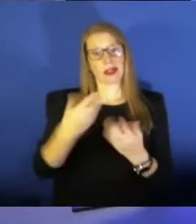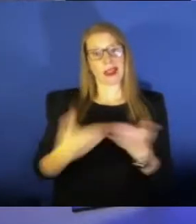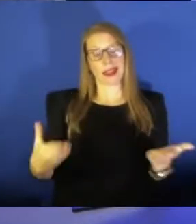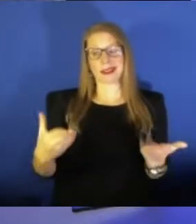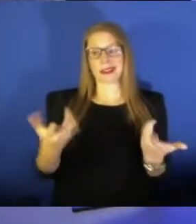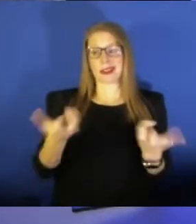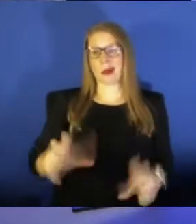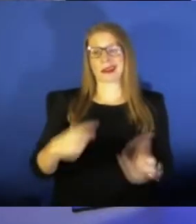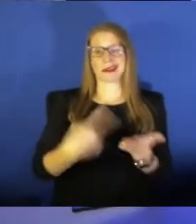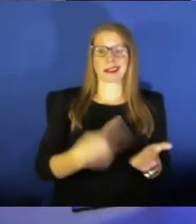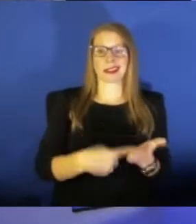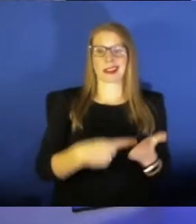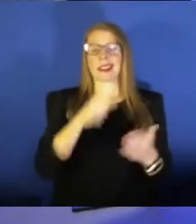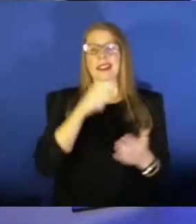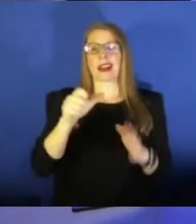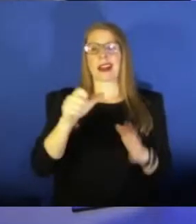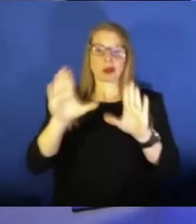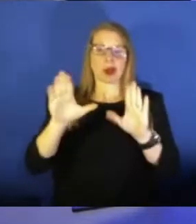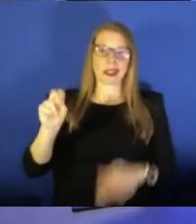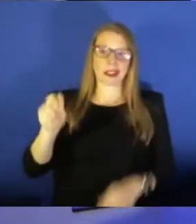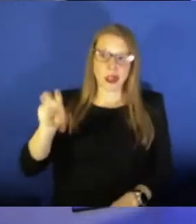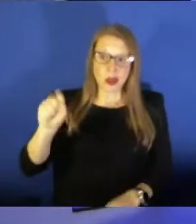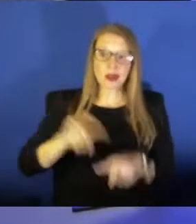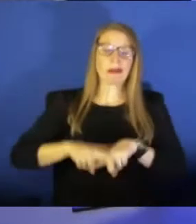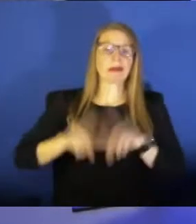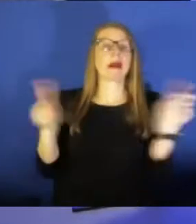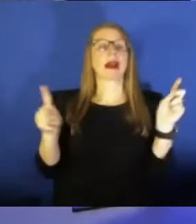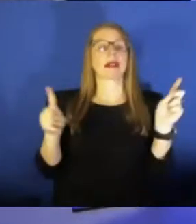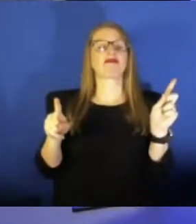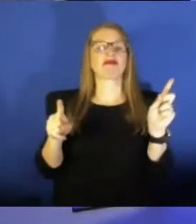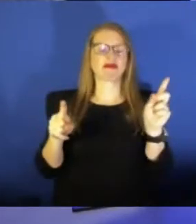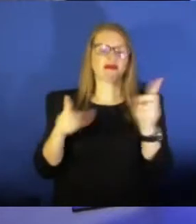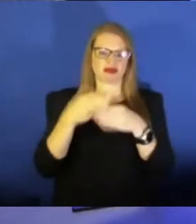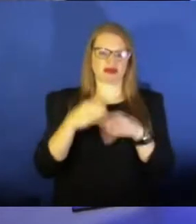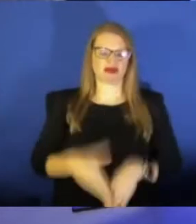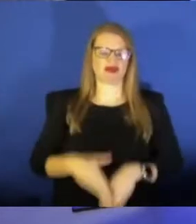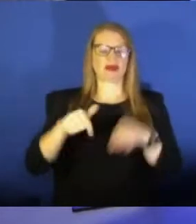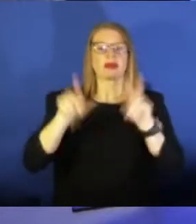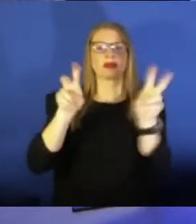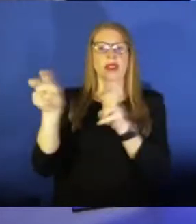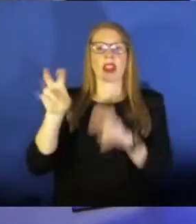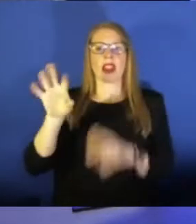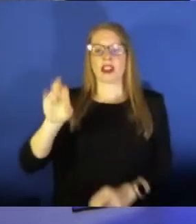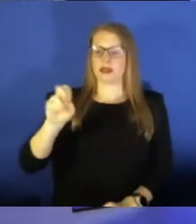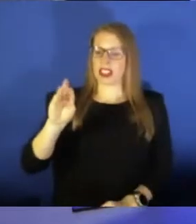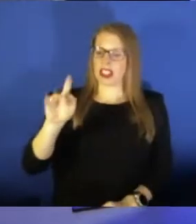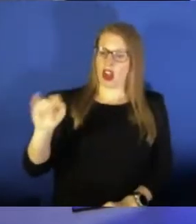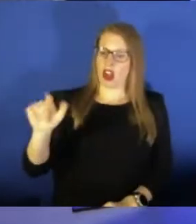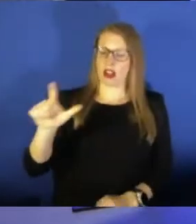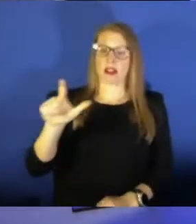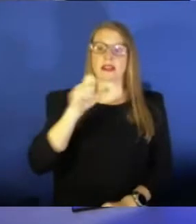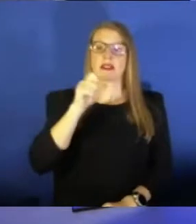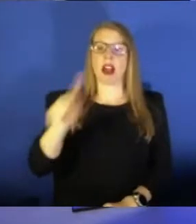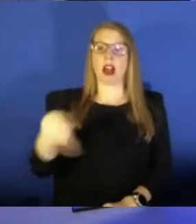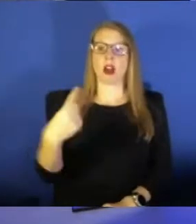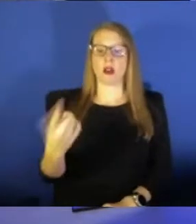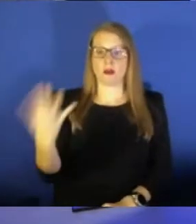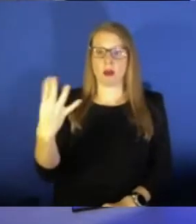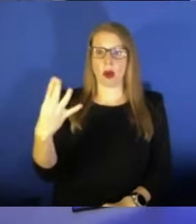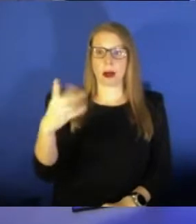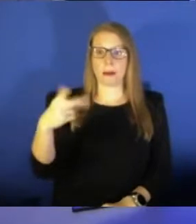this morning is Dr. Mitchell Douglas, Medical Director, the University of Kansas Health System's Marillac campus, and Dr. Elizabeth Silver. She is